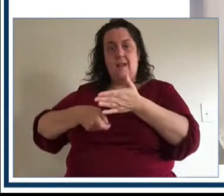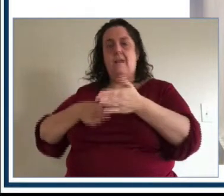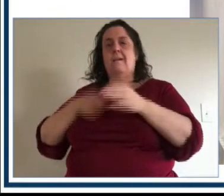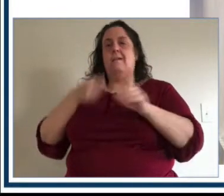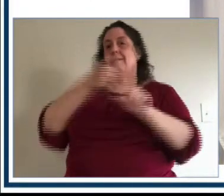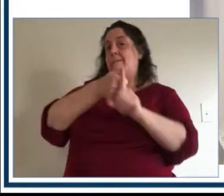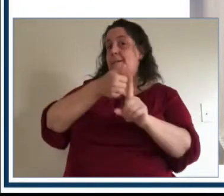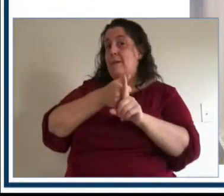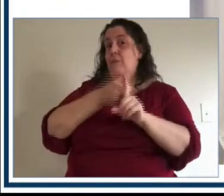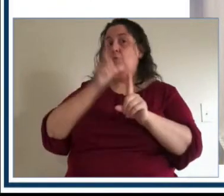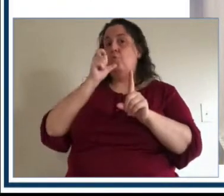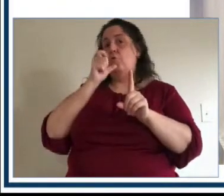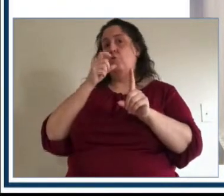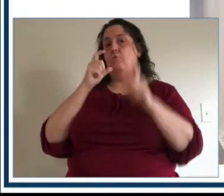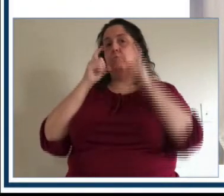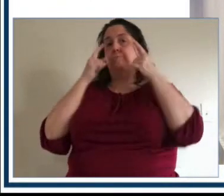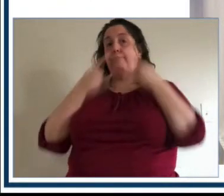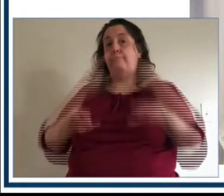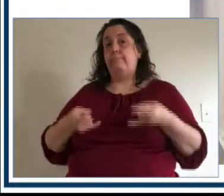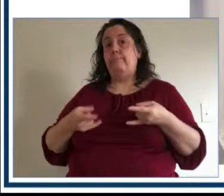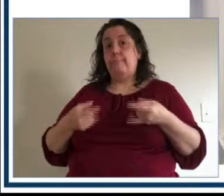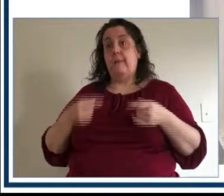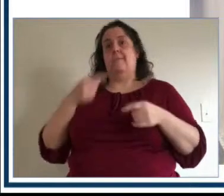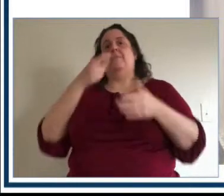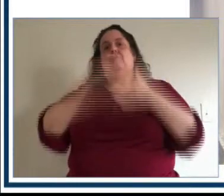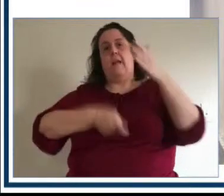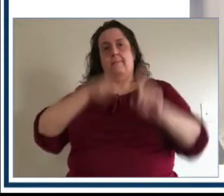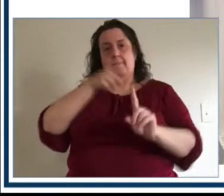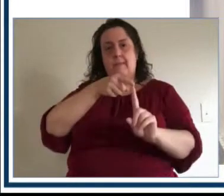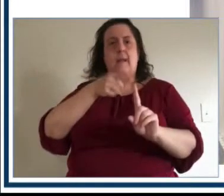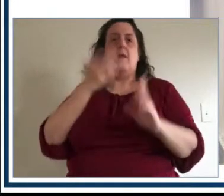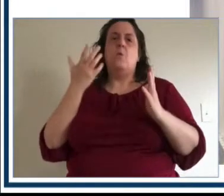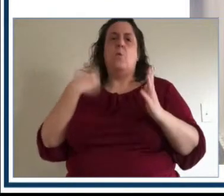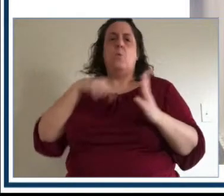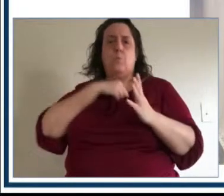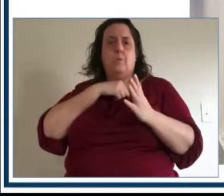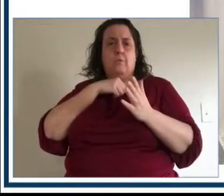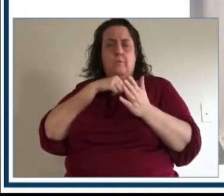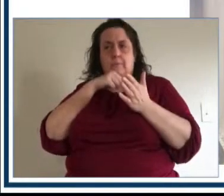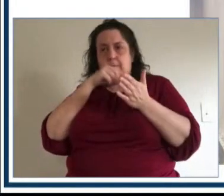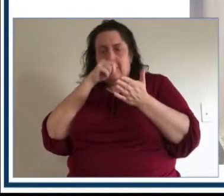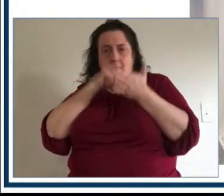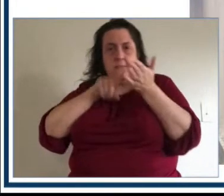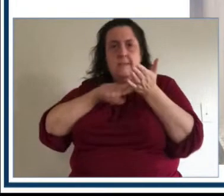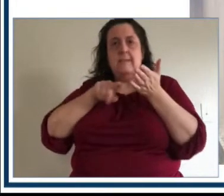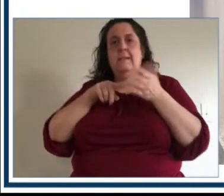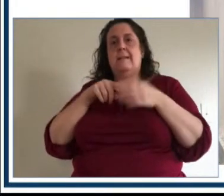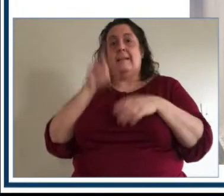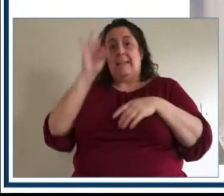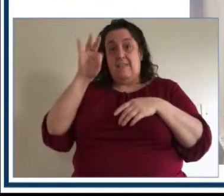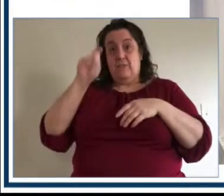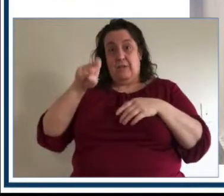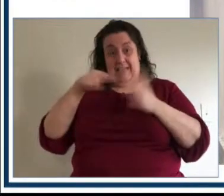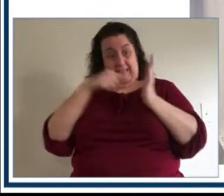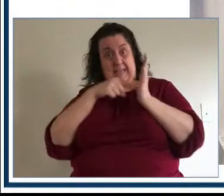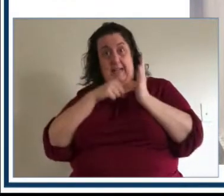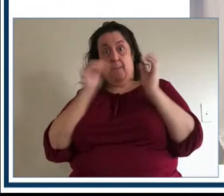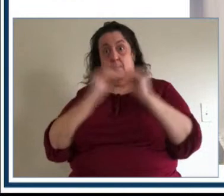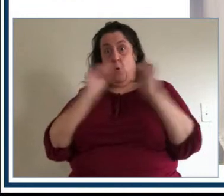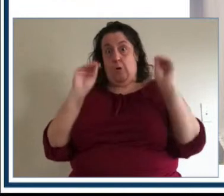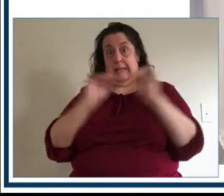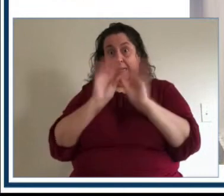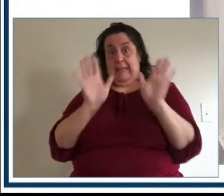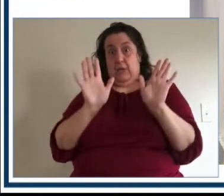the individual? So we're looking at it. We'll change the order as necessary to make it crystal clear going